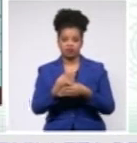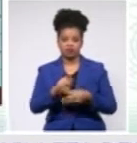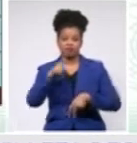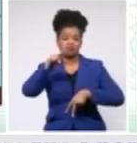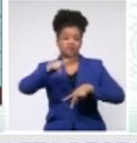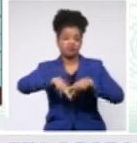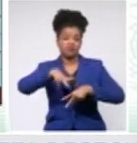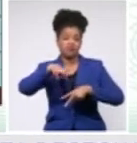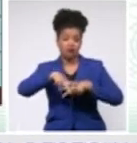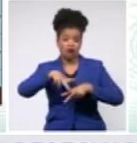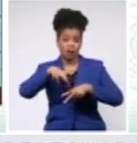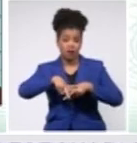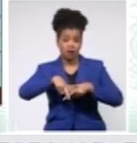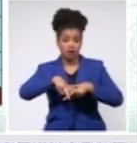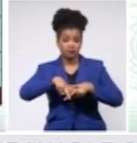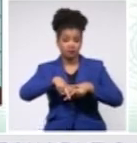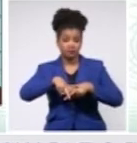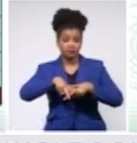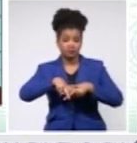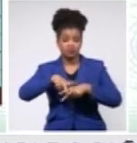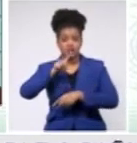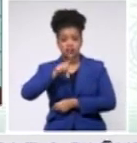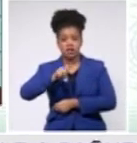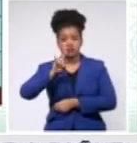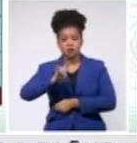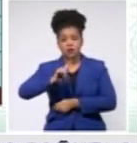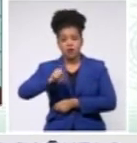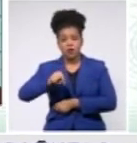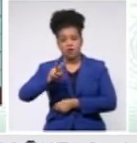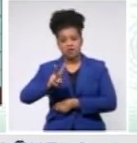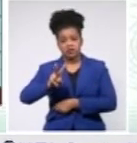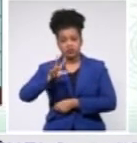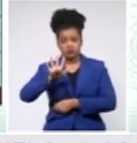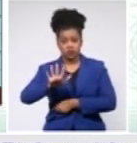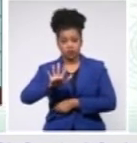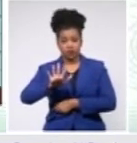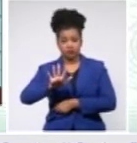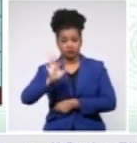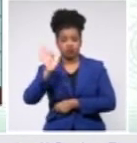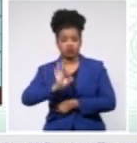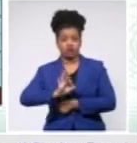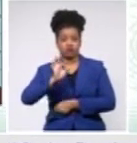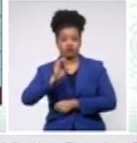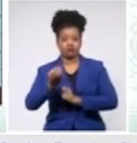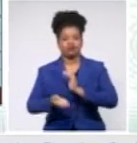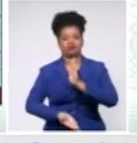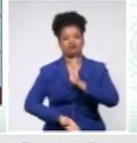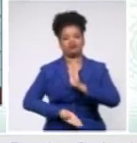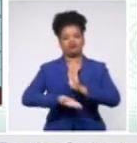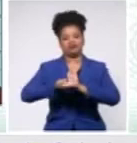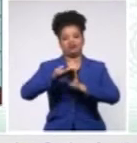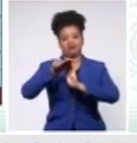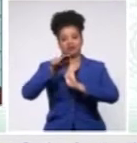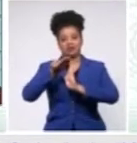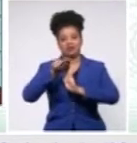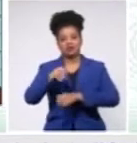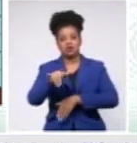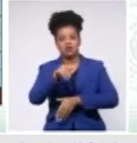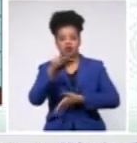Mayabeque 3.38, Camagüey 1.18, and Holguín